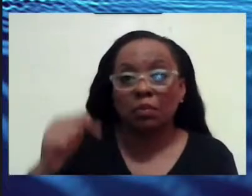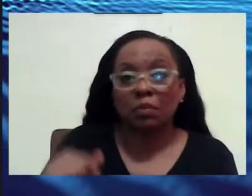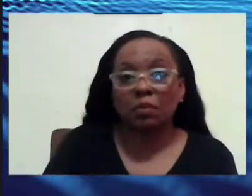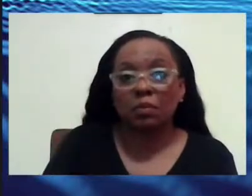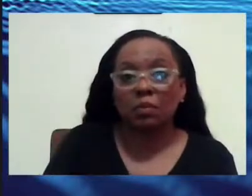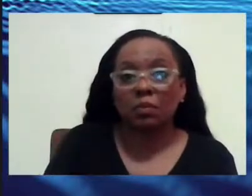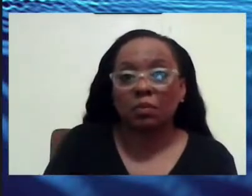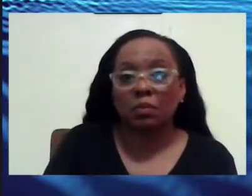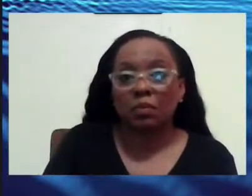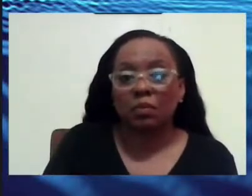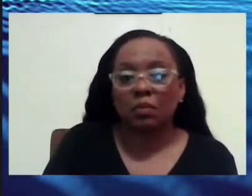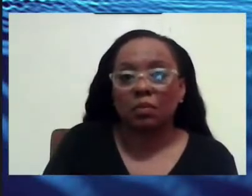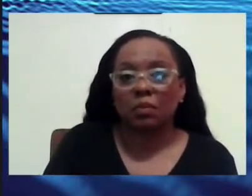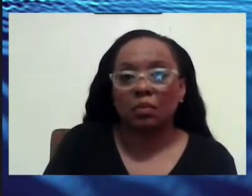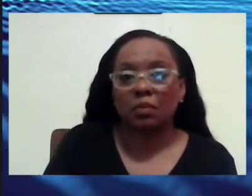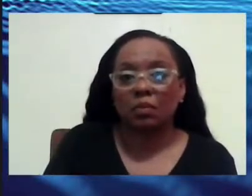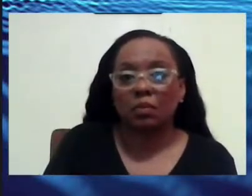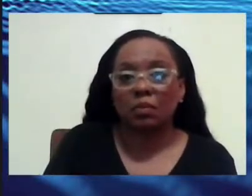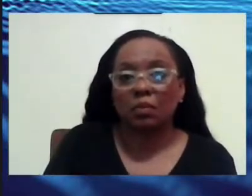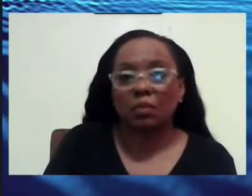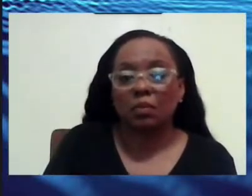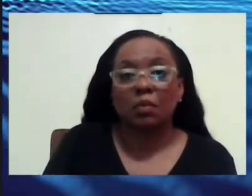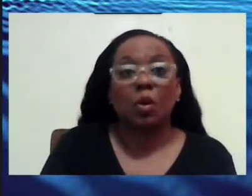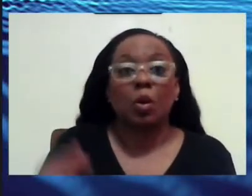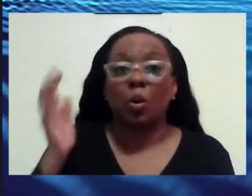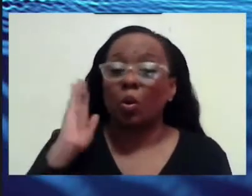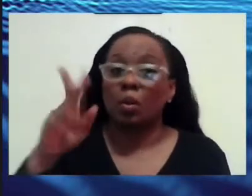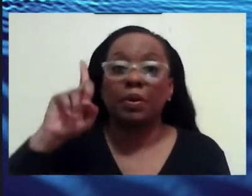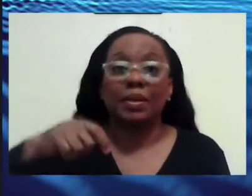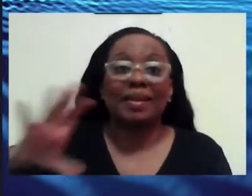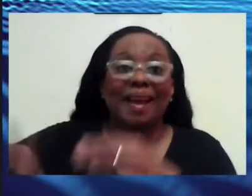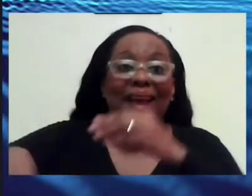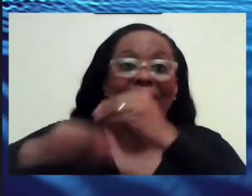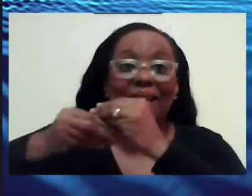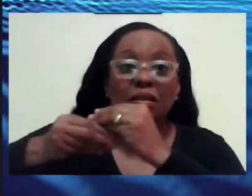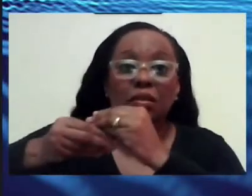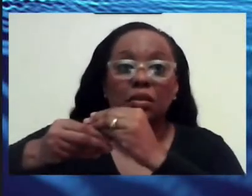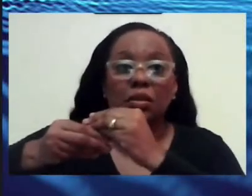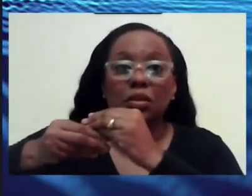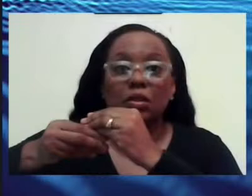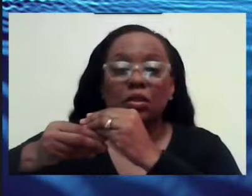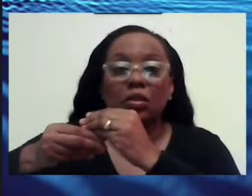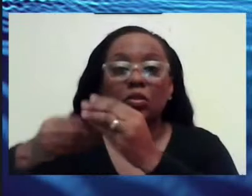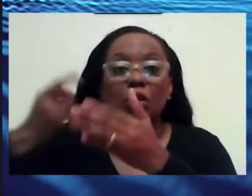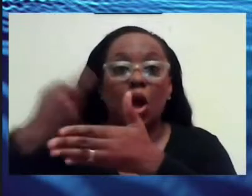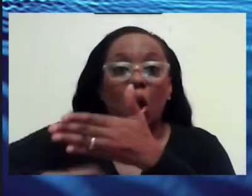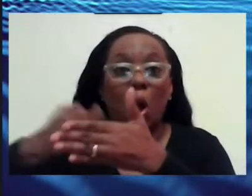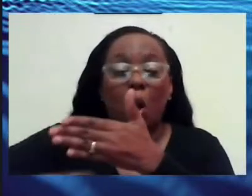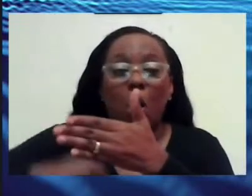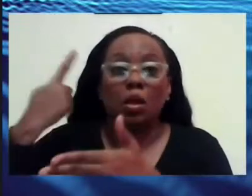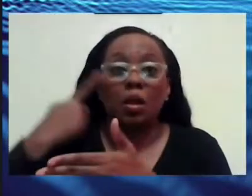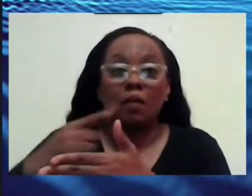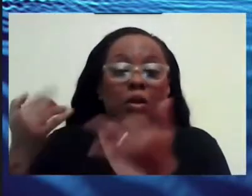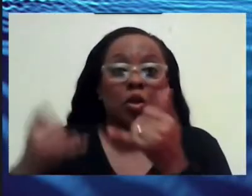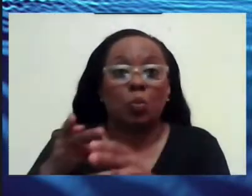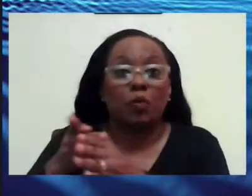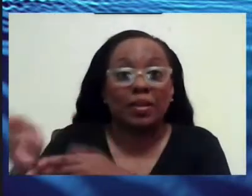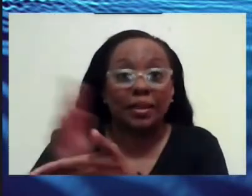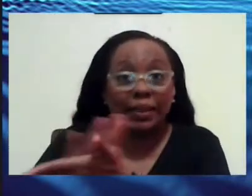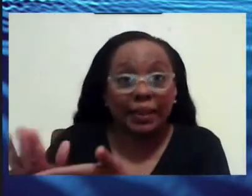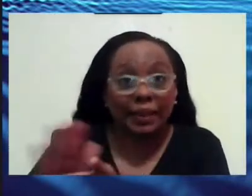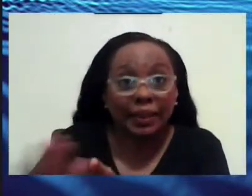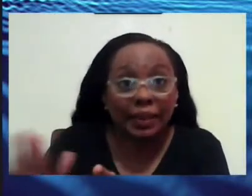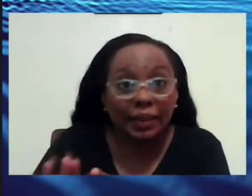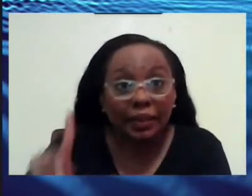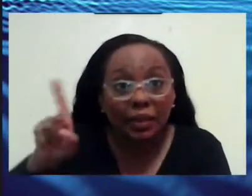terms of covering the cost of the cleaning with the different experts? And then the question for CDEMA would